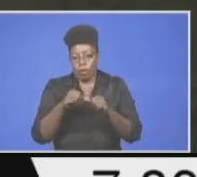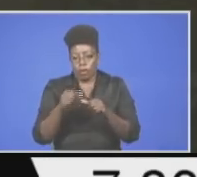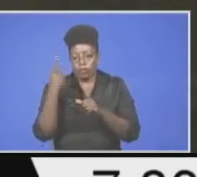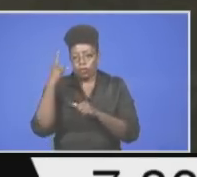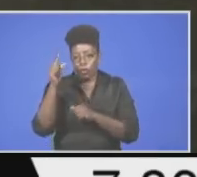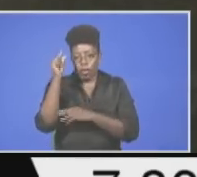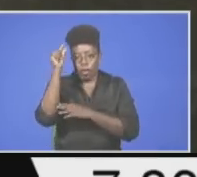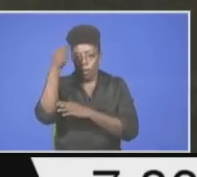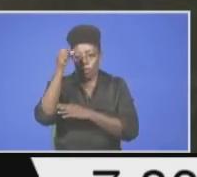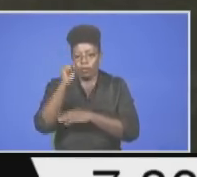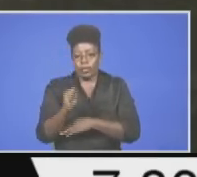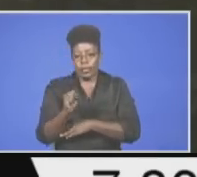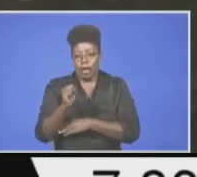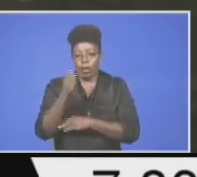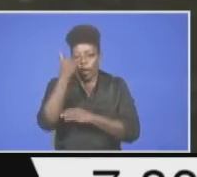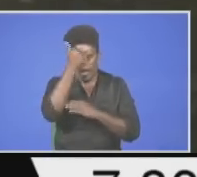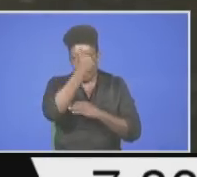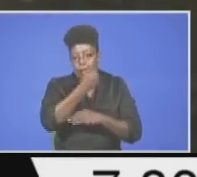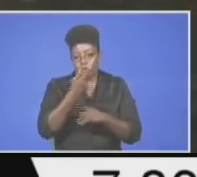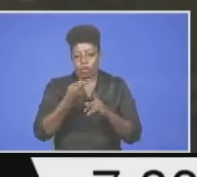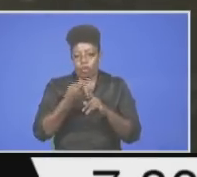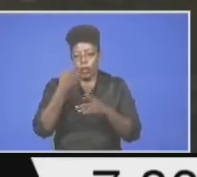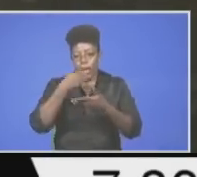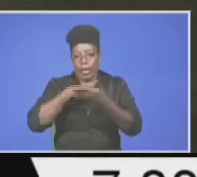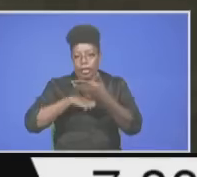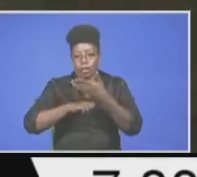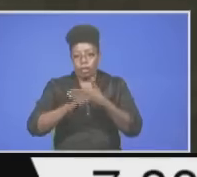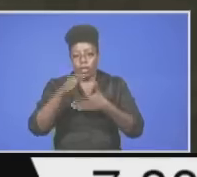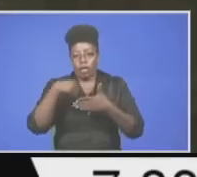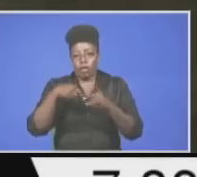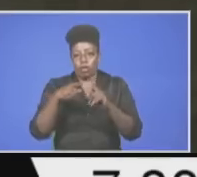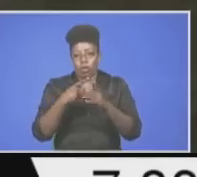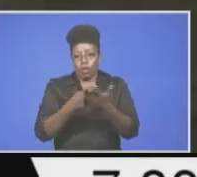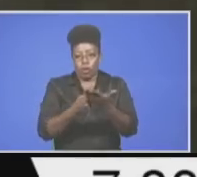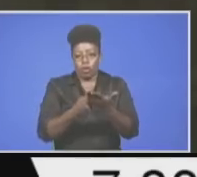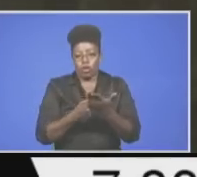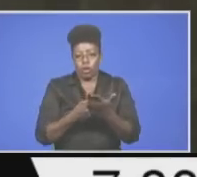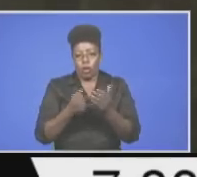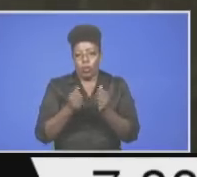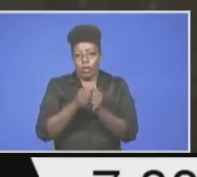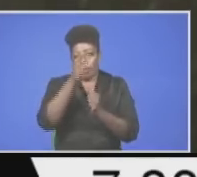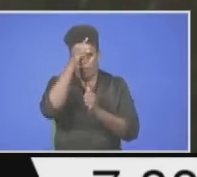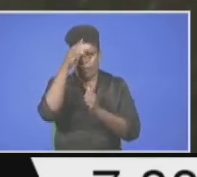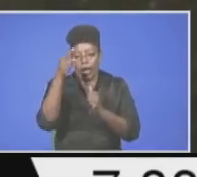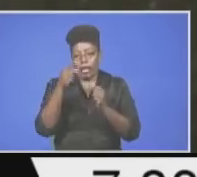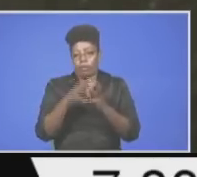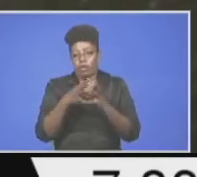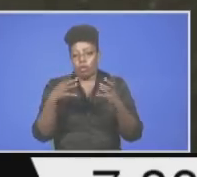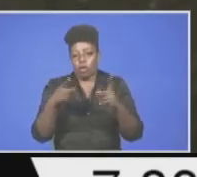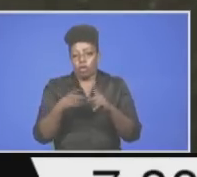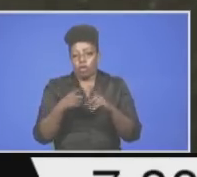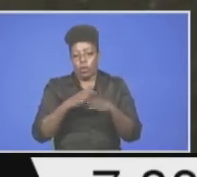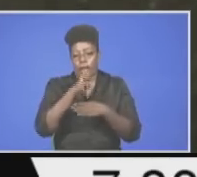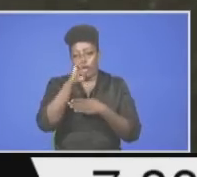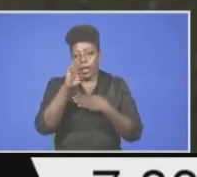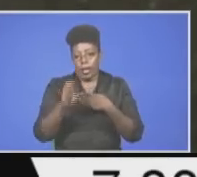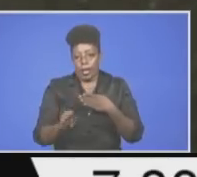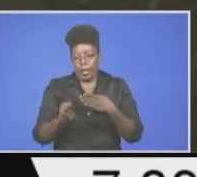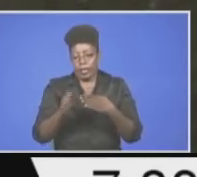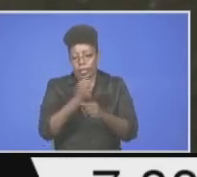of South Africa to enter into negotiations with the black majority to end